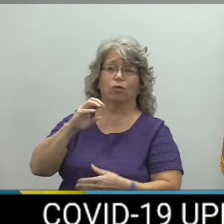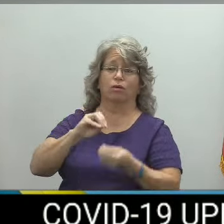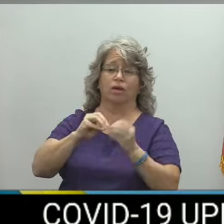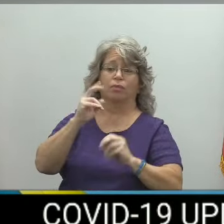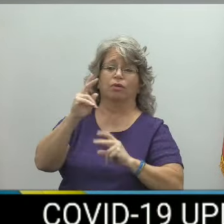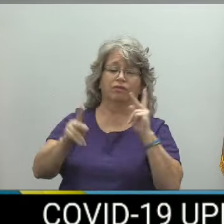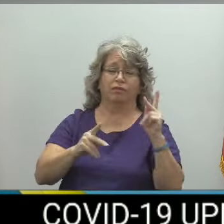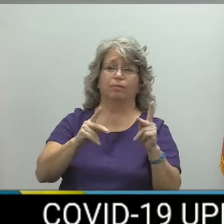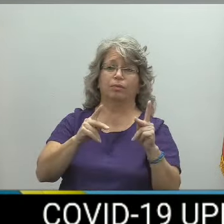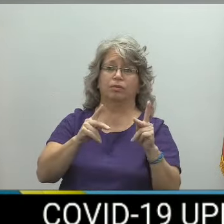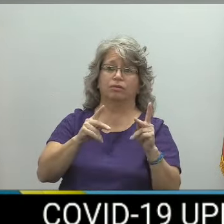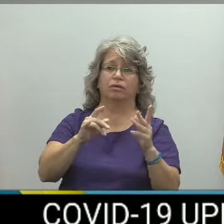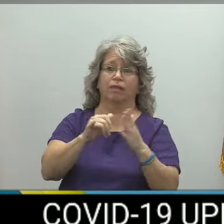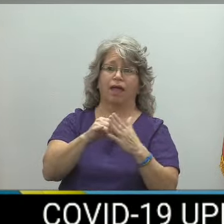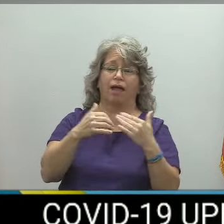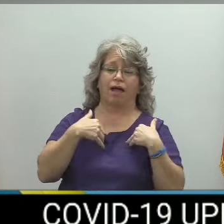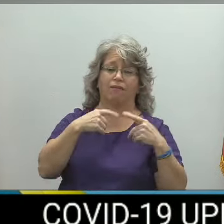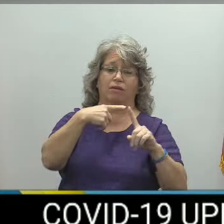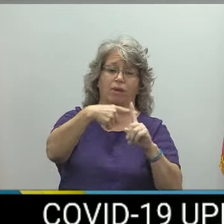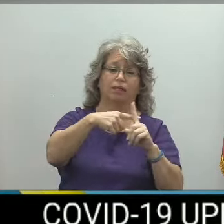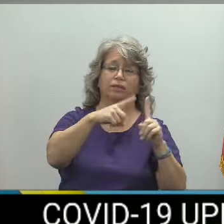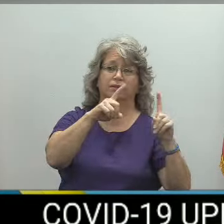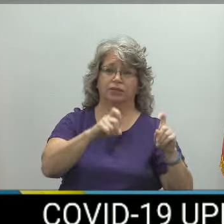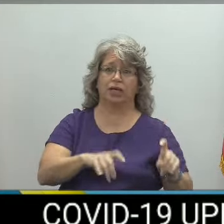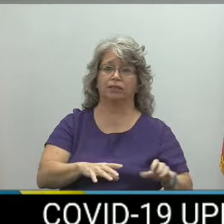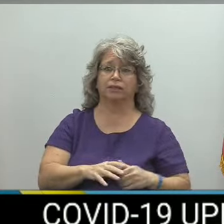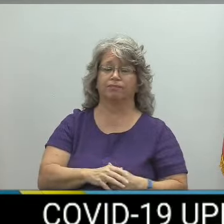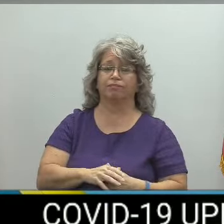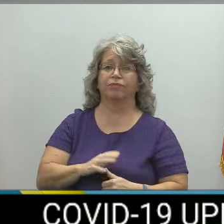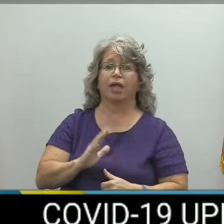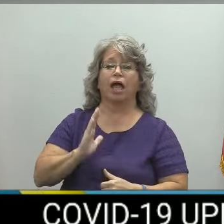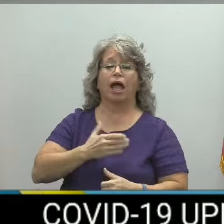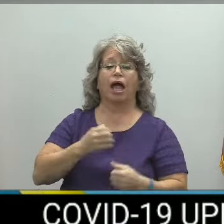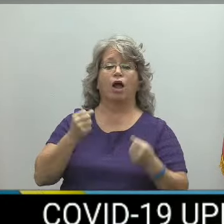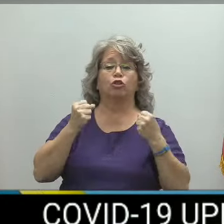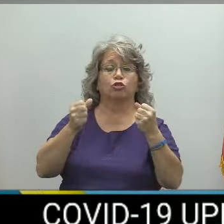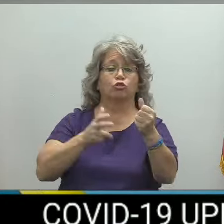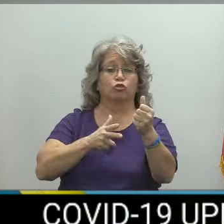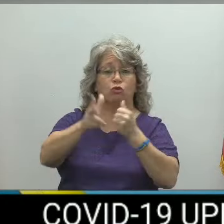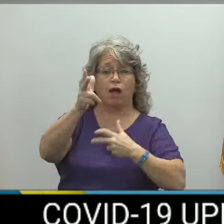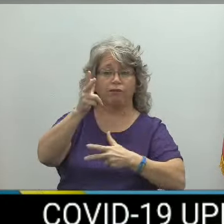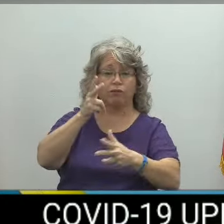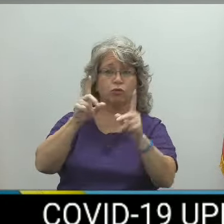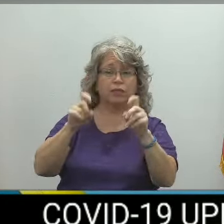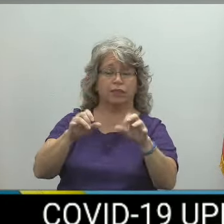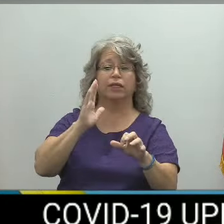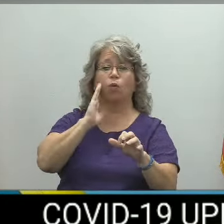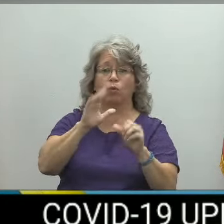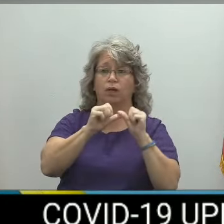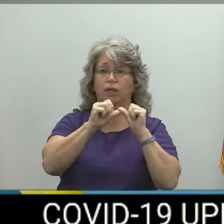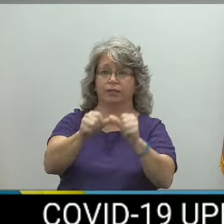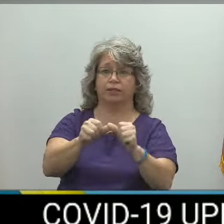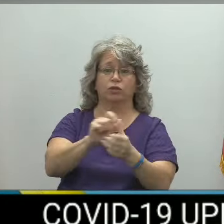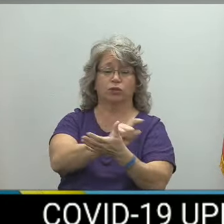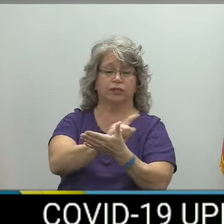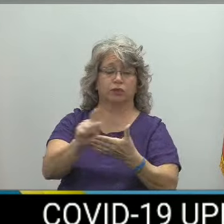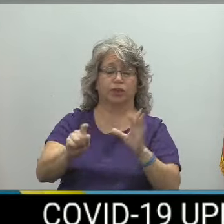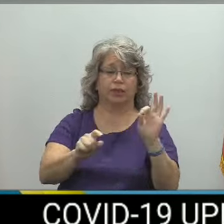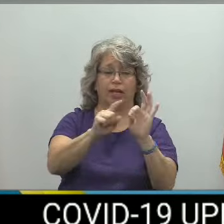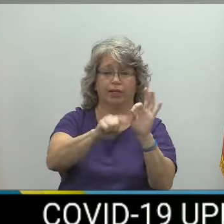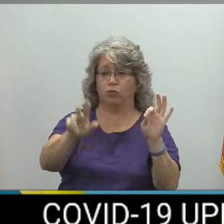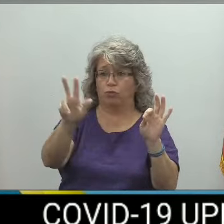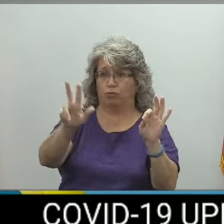So our drive-through will continue testing all week from 9 to 3, except